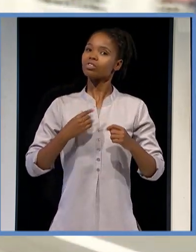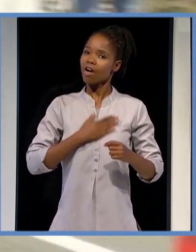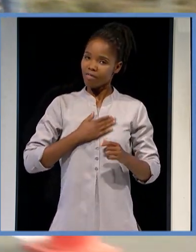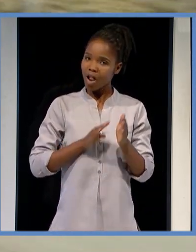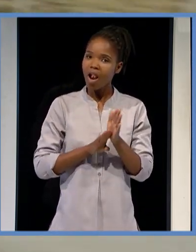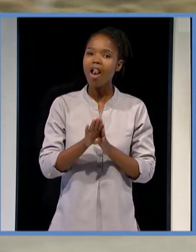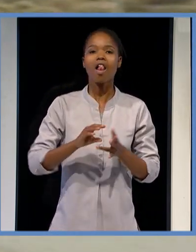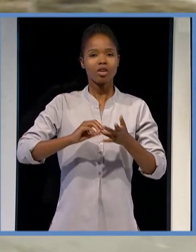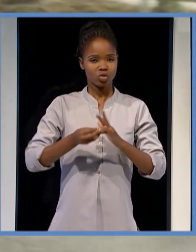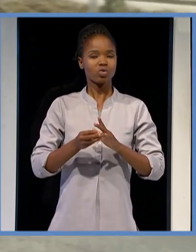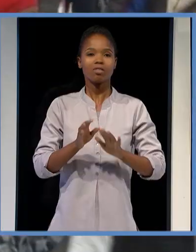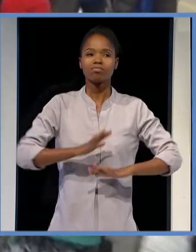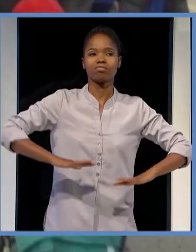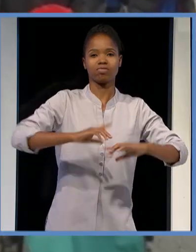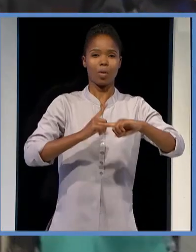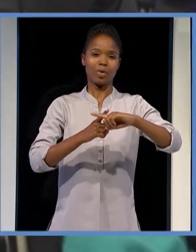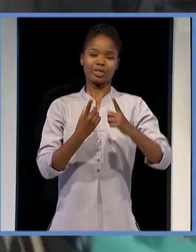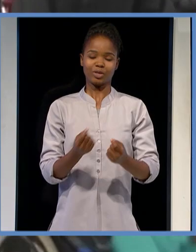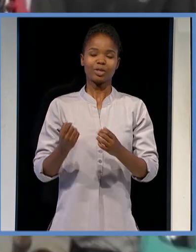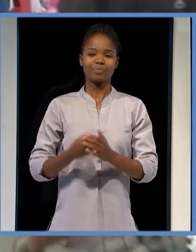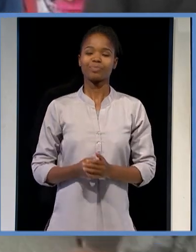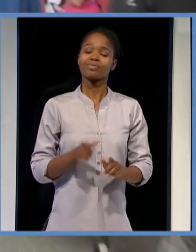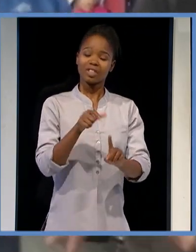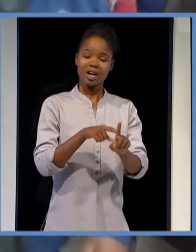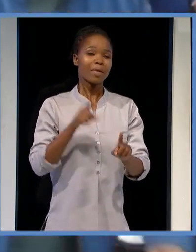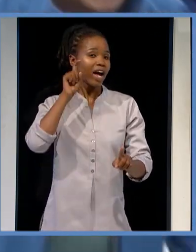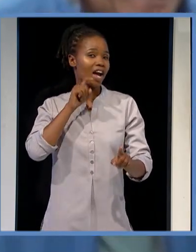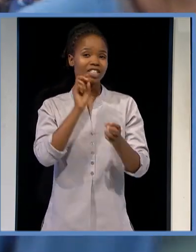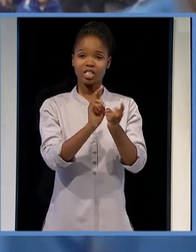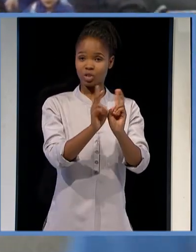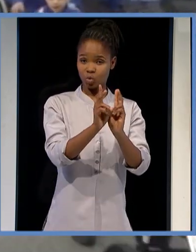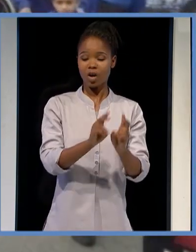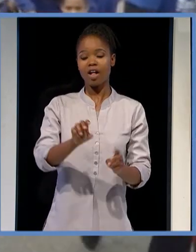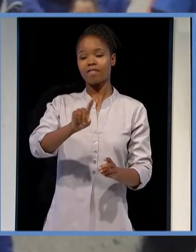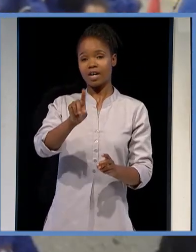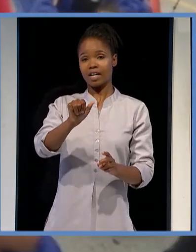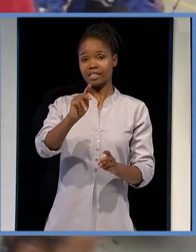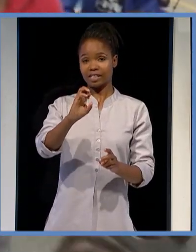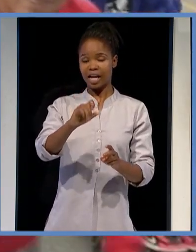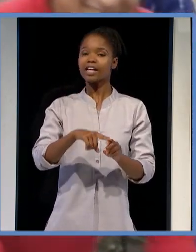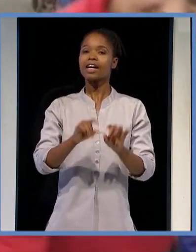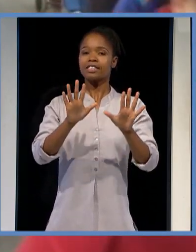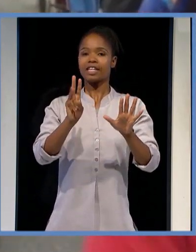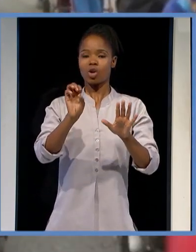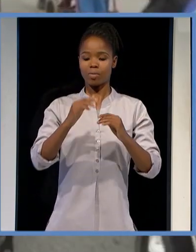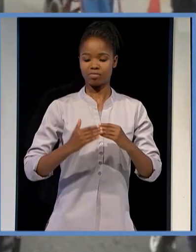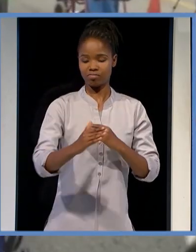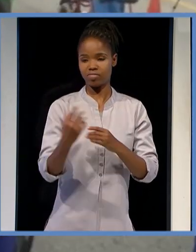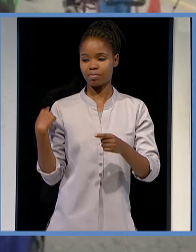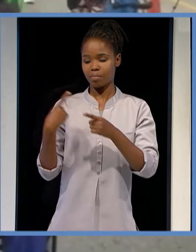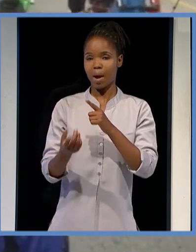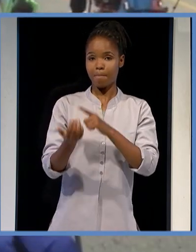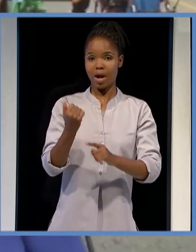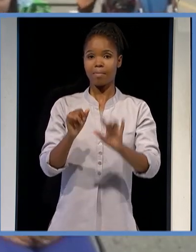regtig moeite werd. Die atmosfeer is awesome. 12-year-old Zach Rauch Legwood from Pretoria won the 10-kilometer race for the 5th time. He